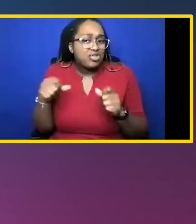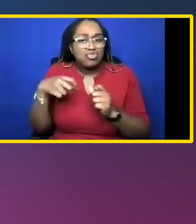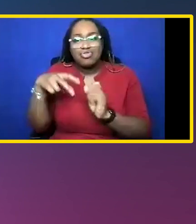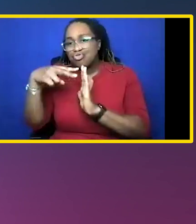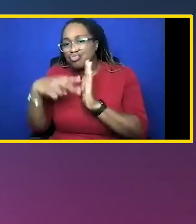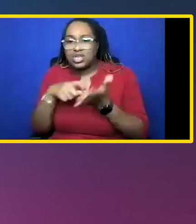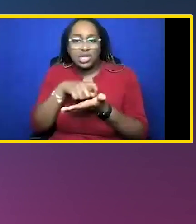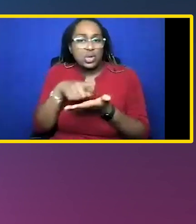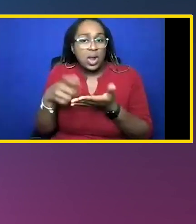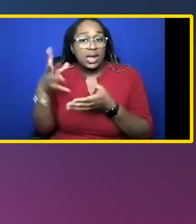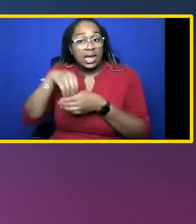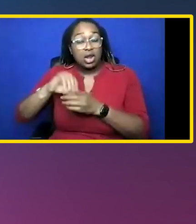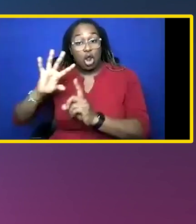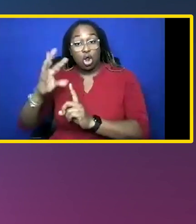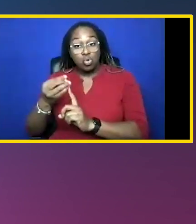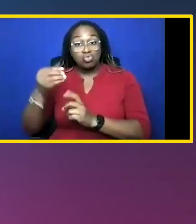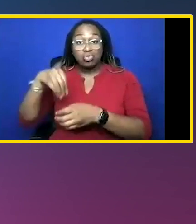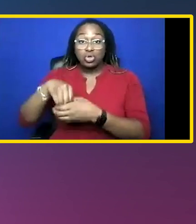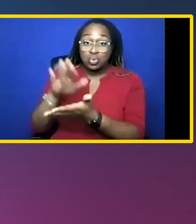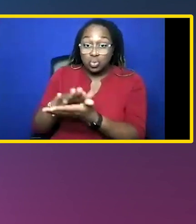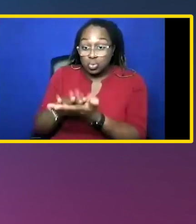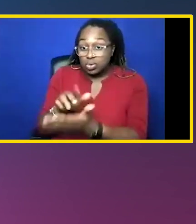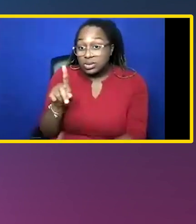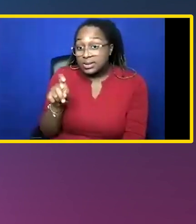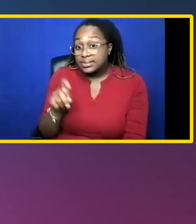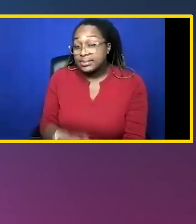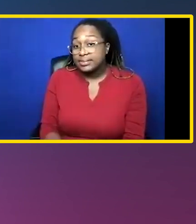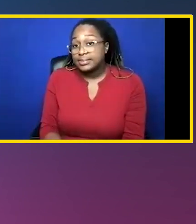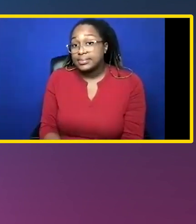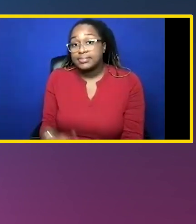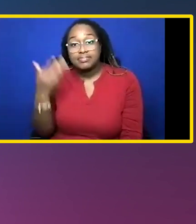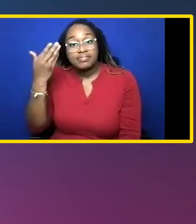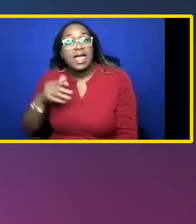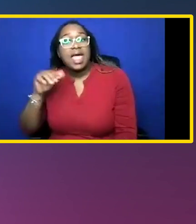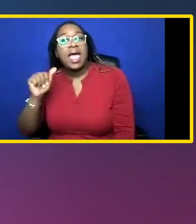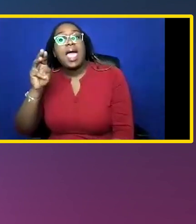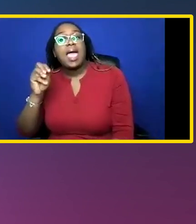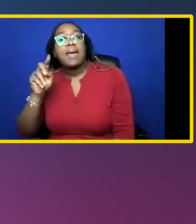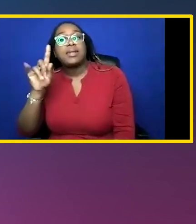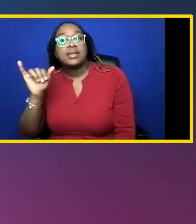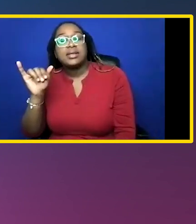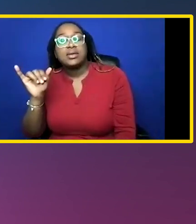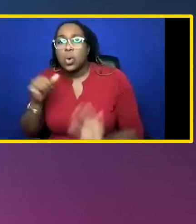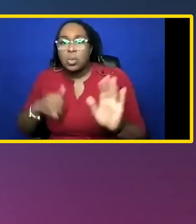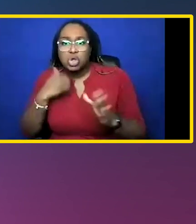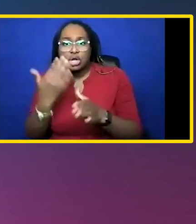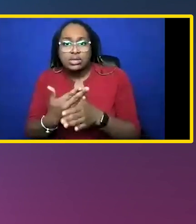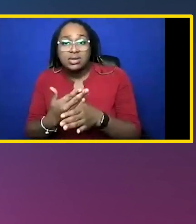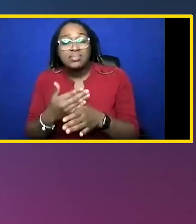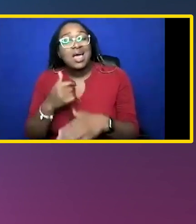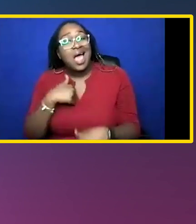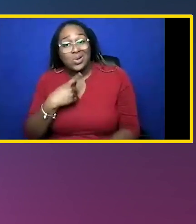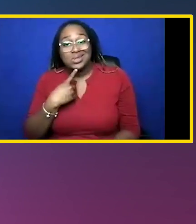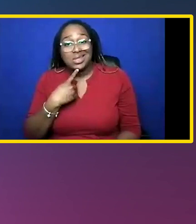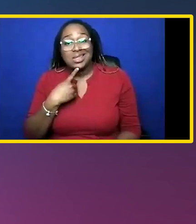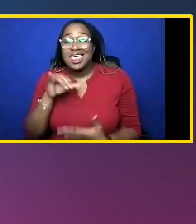in our culture, in our schools? This is Amity. And I would, oh, I'm sorry, Jared. I would